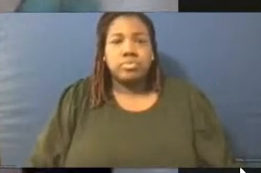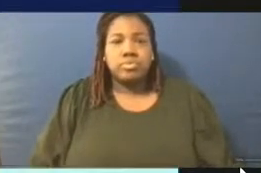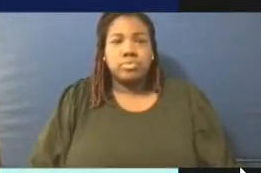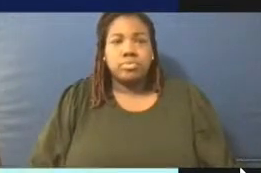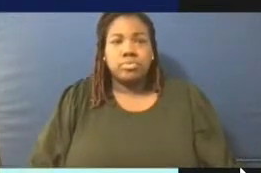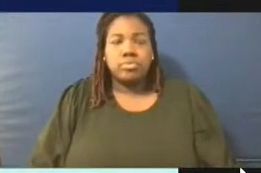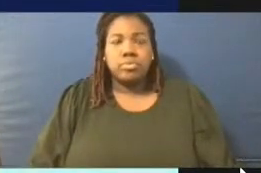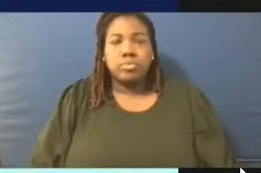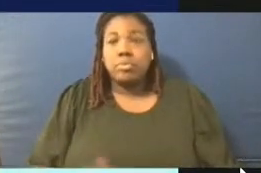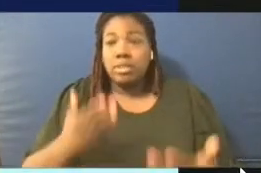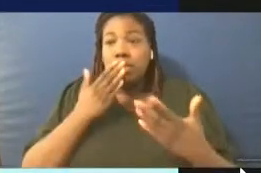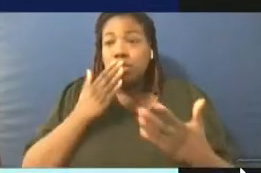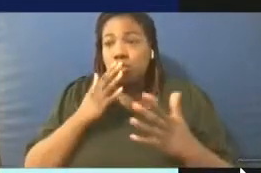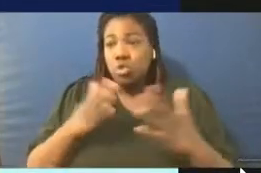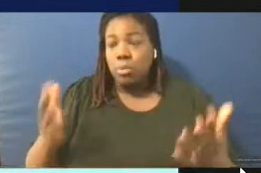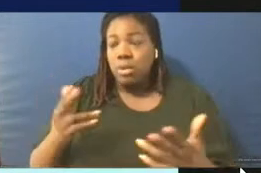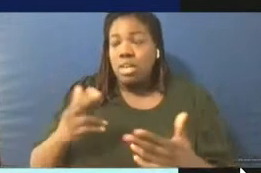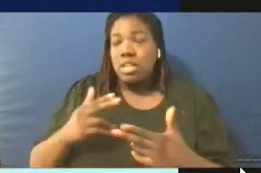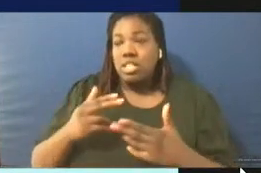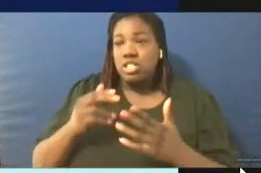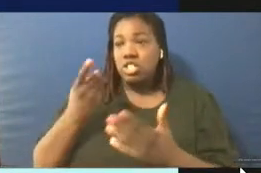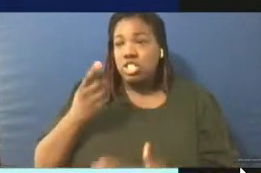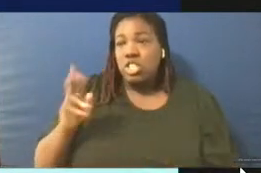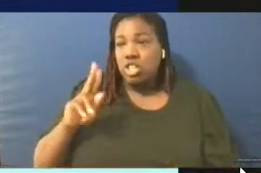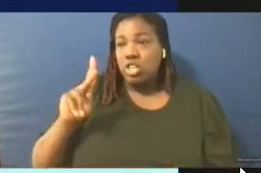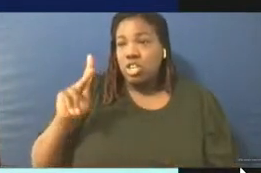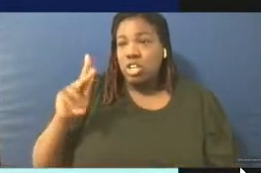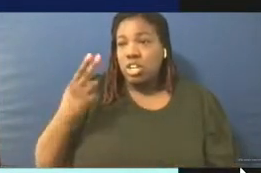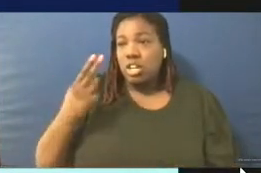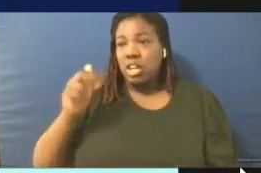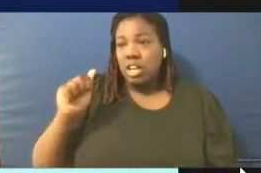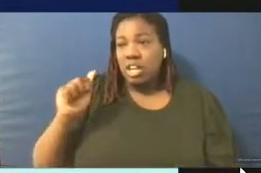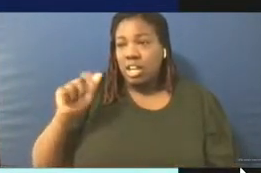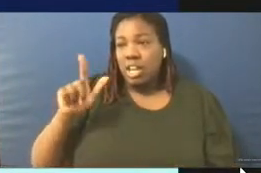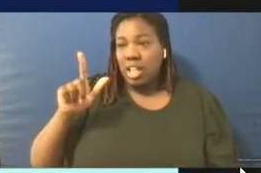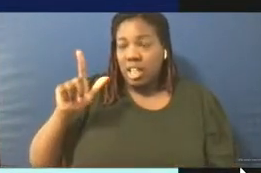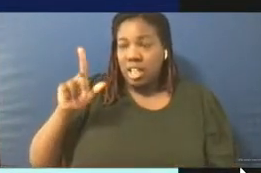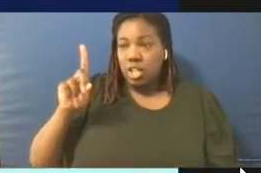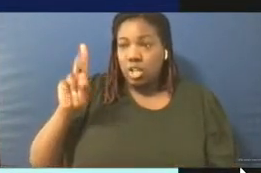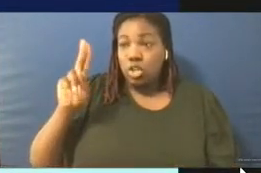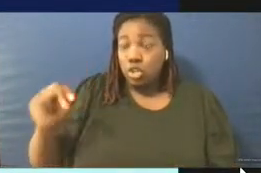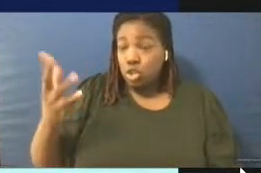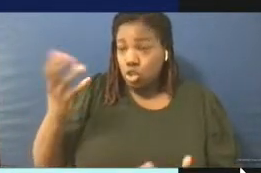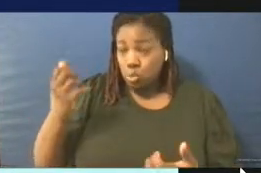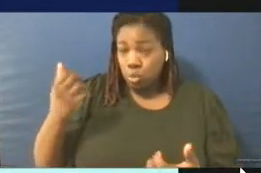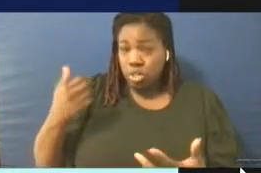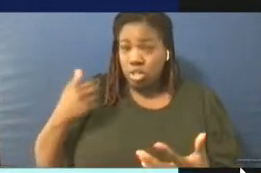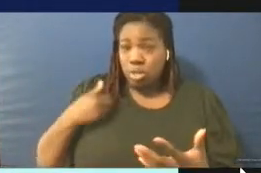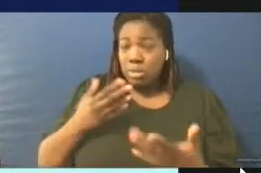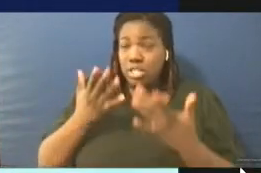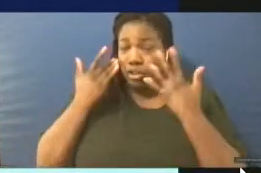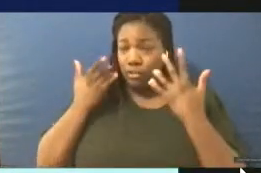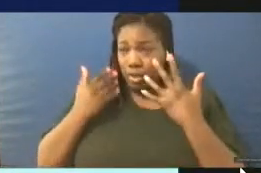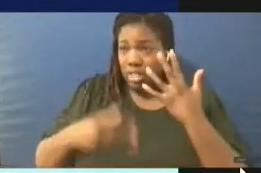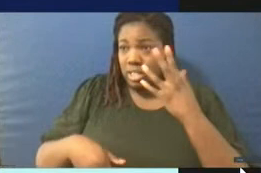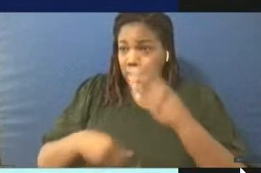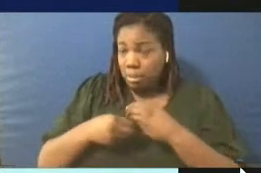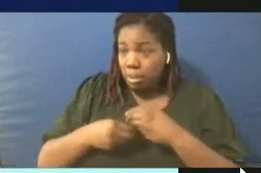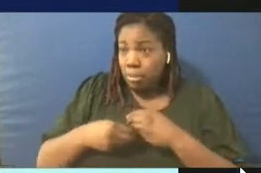Thank you so much, Dr. Calhoun. No, would you like that included as considered as a friendly amendment for language regarding